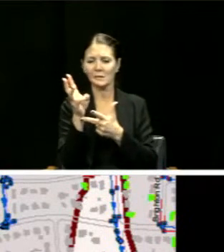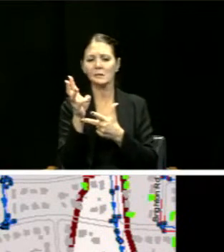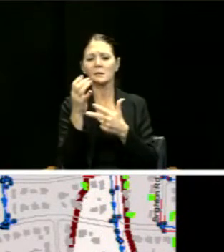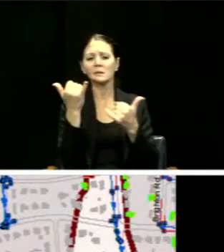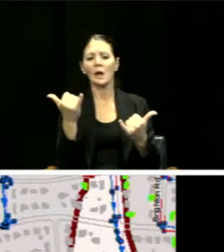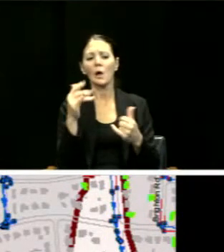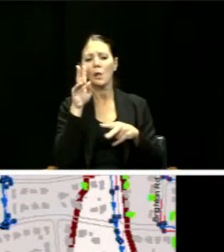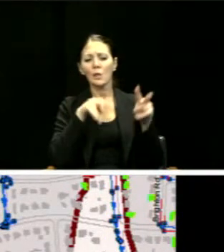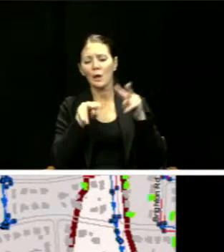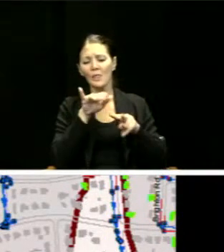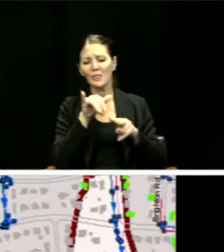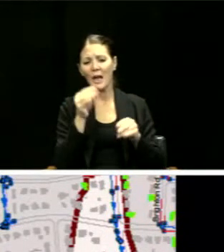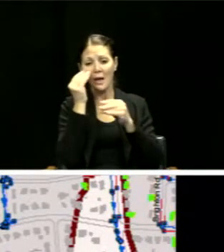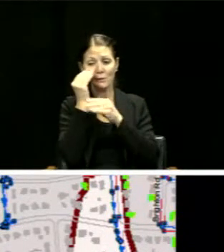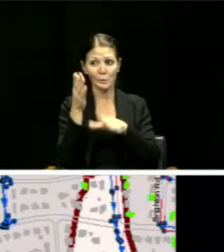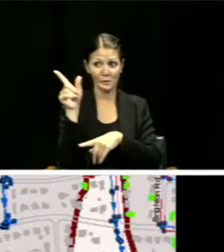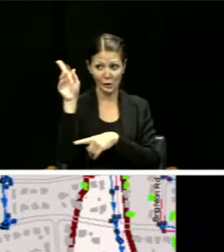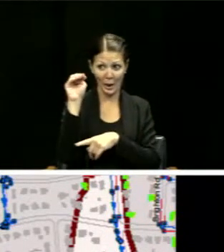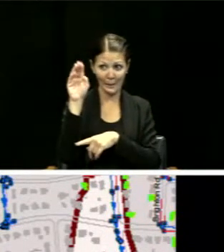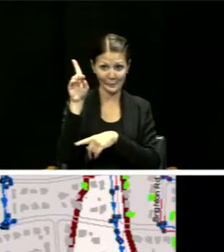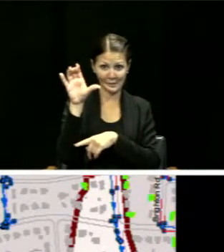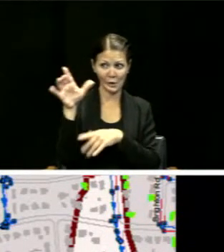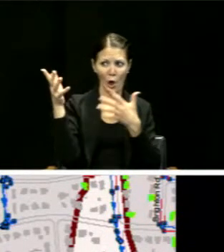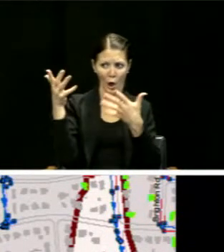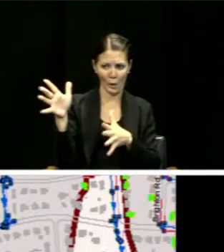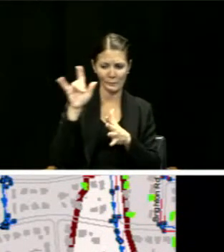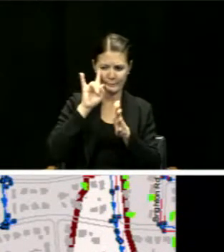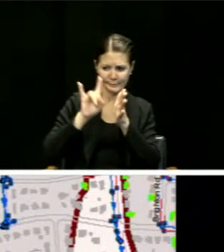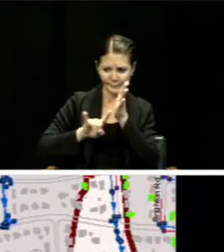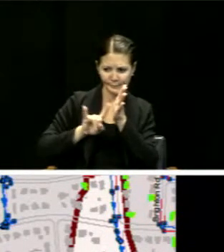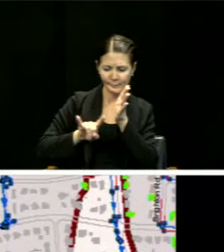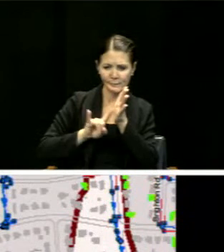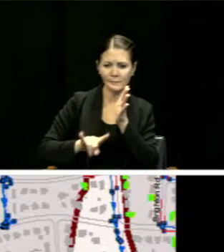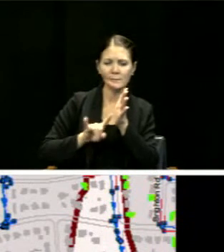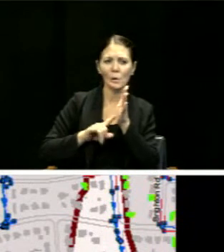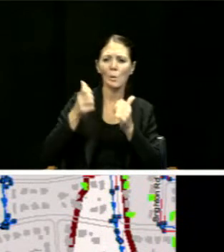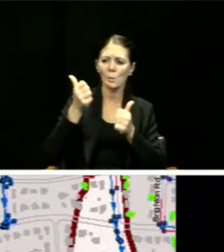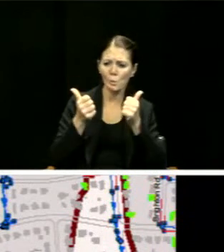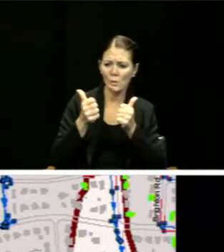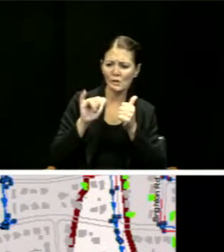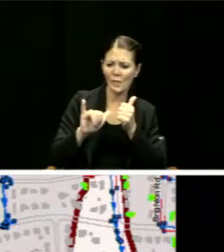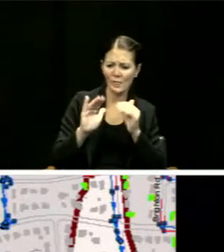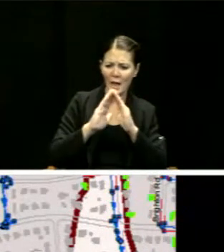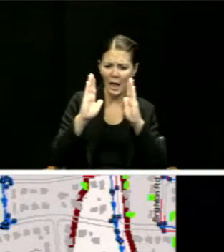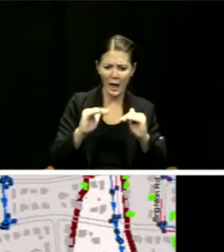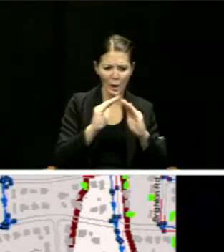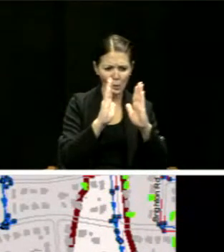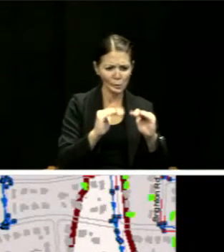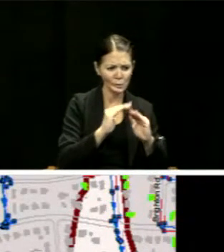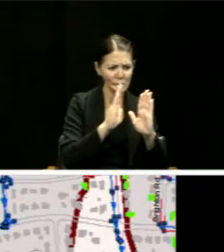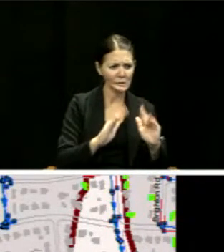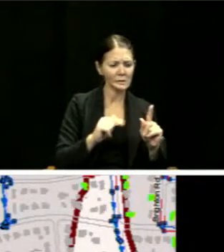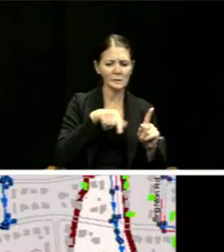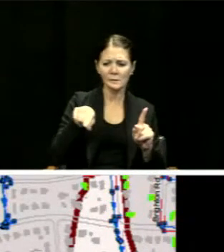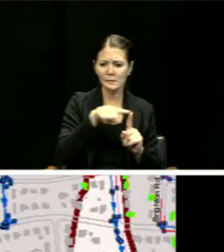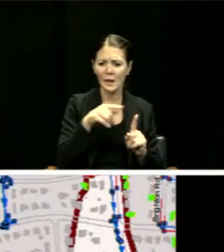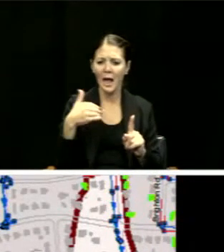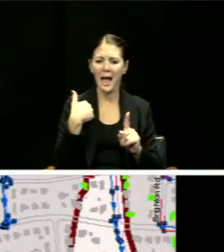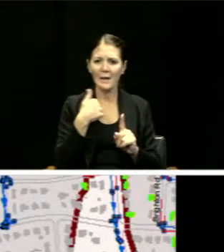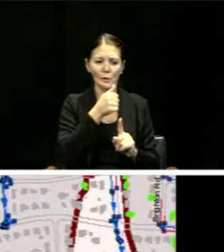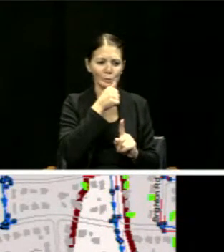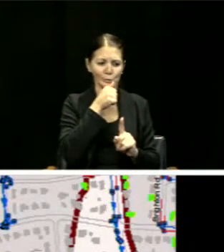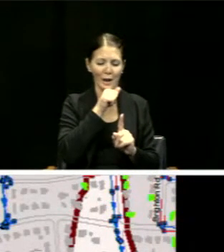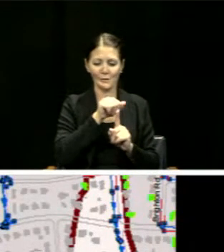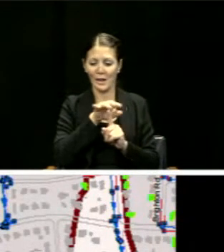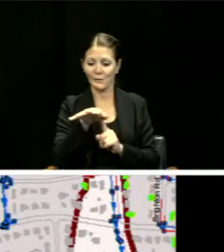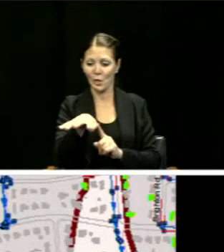the information that MDC had already conducted with respect to which houses have private inflow